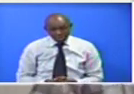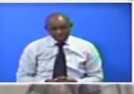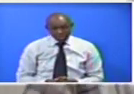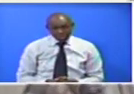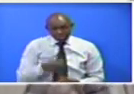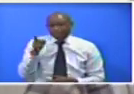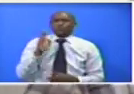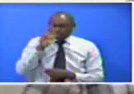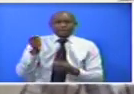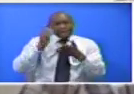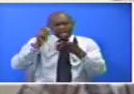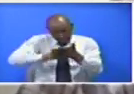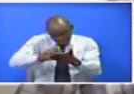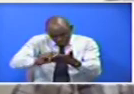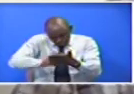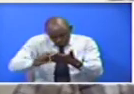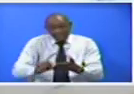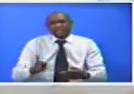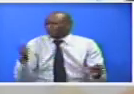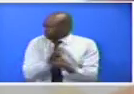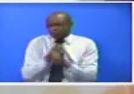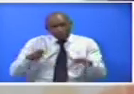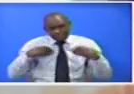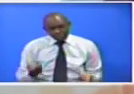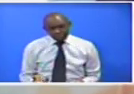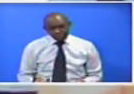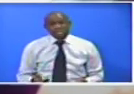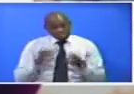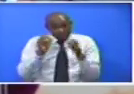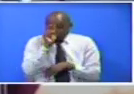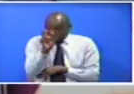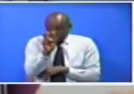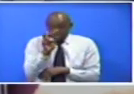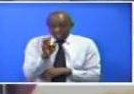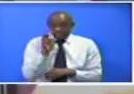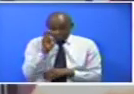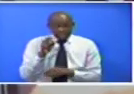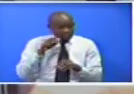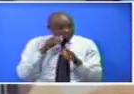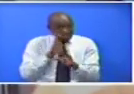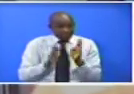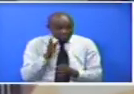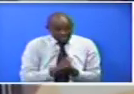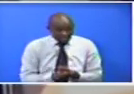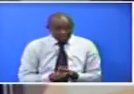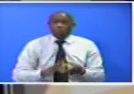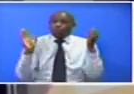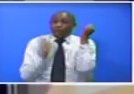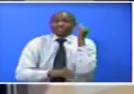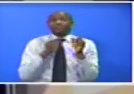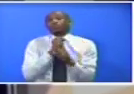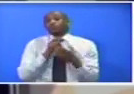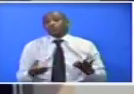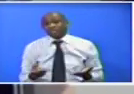biro pen? That is unacceptable. If you look at the trends, the best I can do, I mean the worst I can do in Mbita